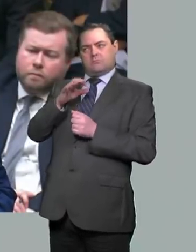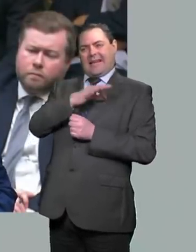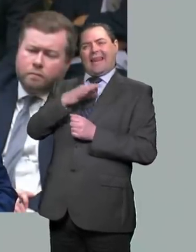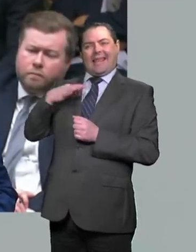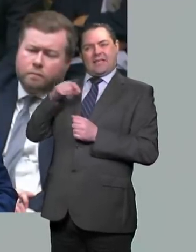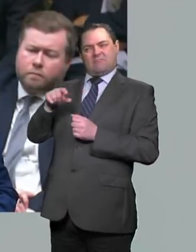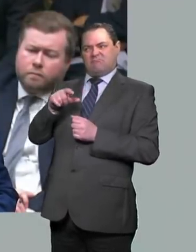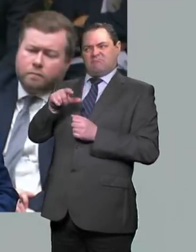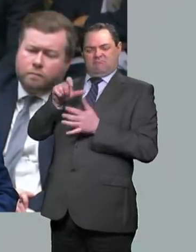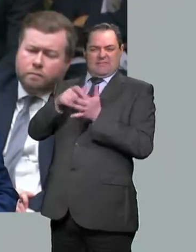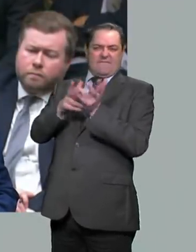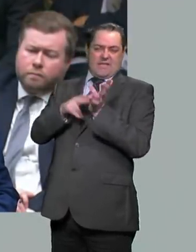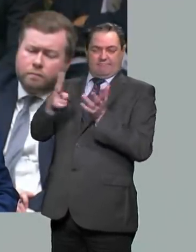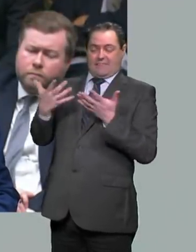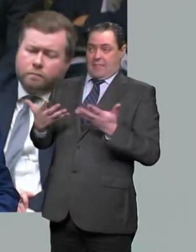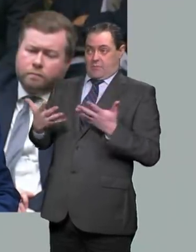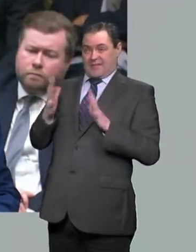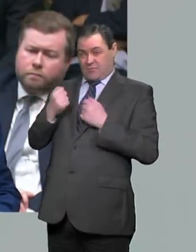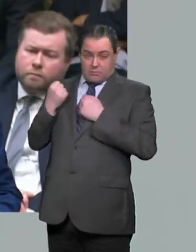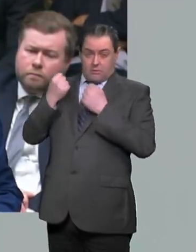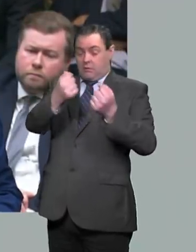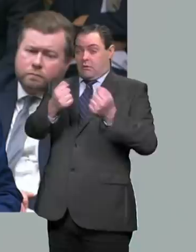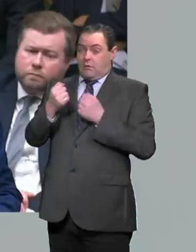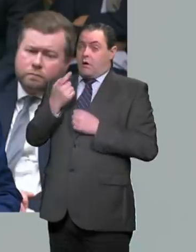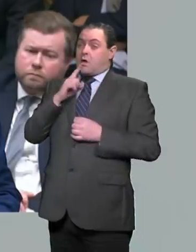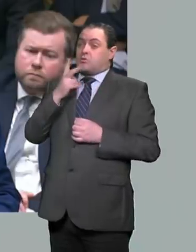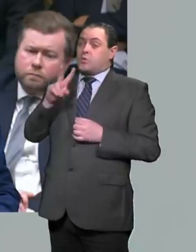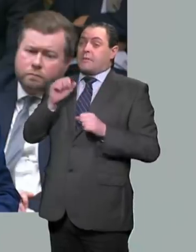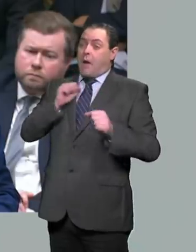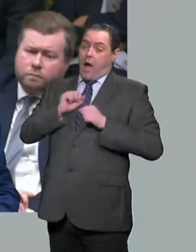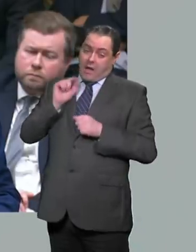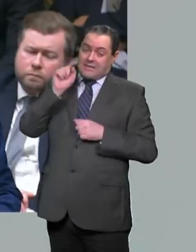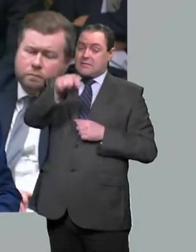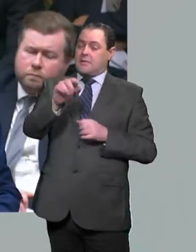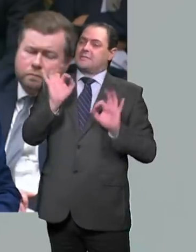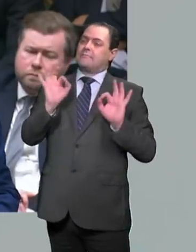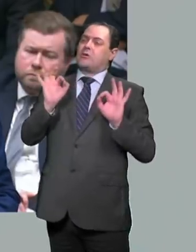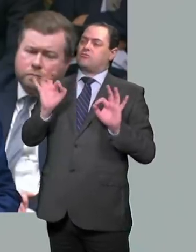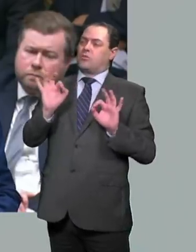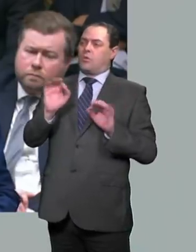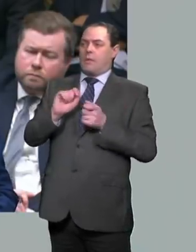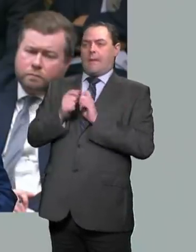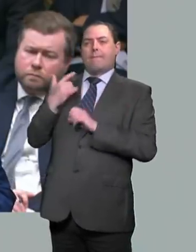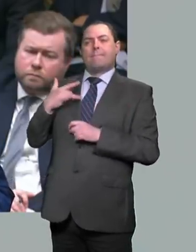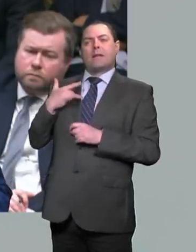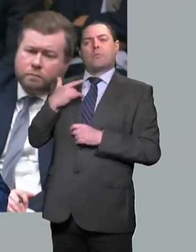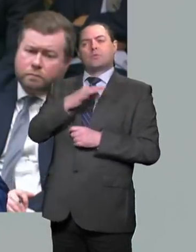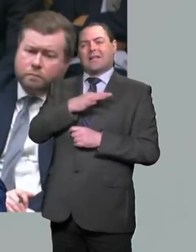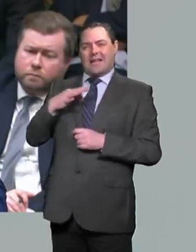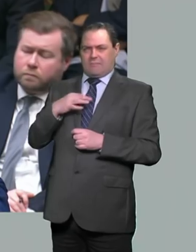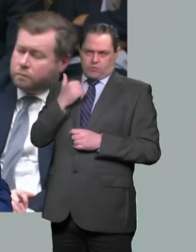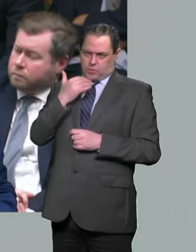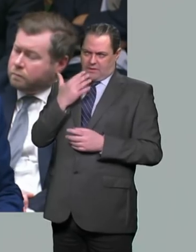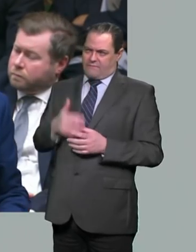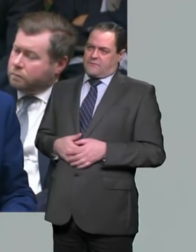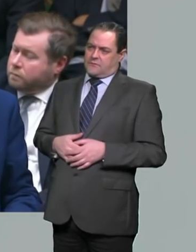Devon currently face a 120-mile round trip to get to the nearest specialist menopause clinic. It's not good enough, is it? No. Will my